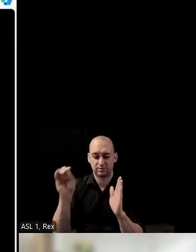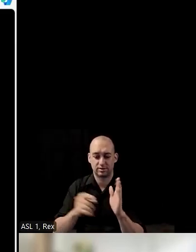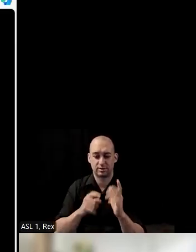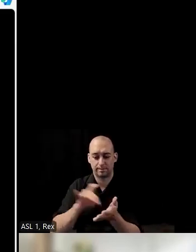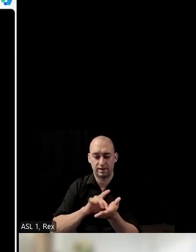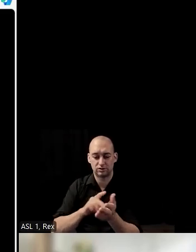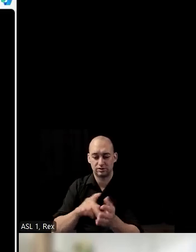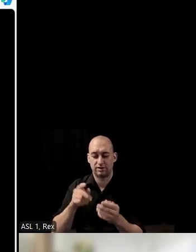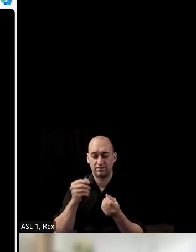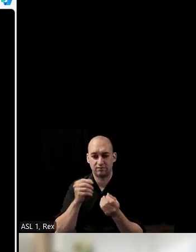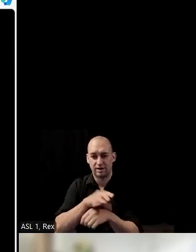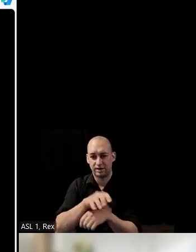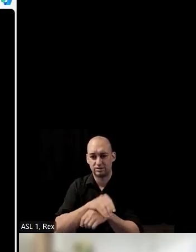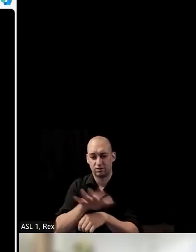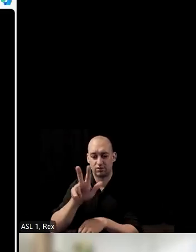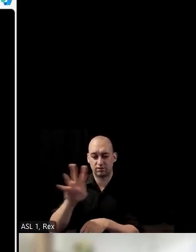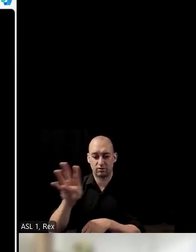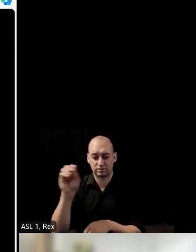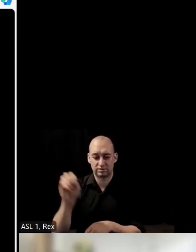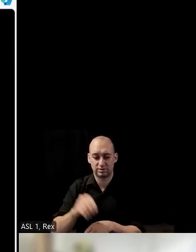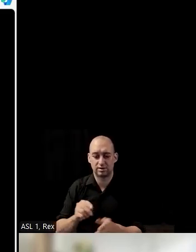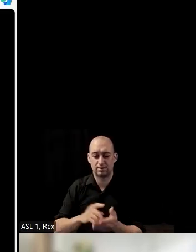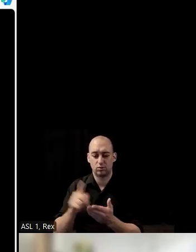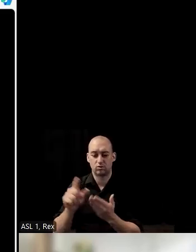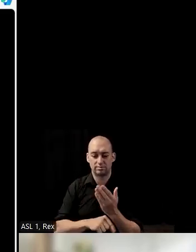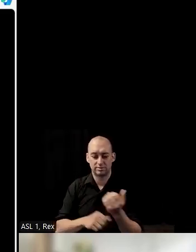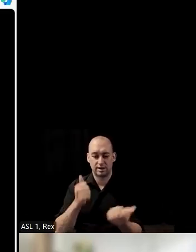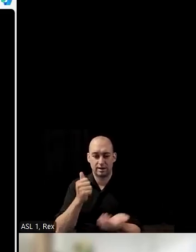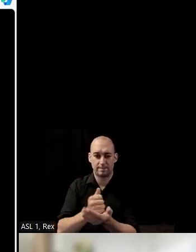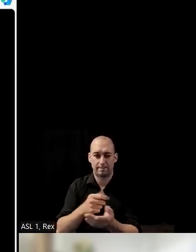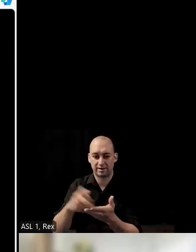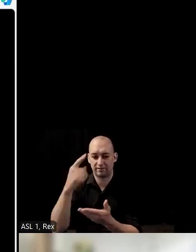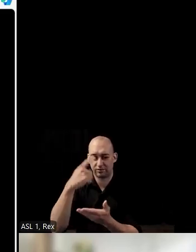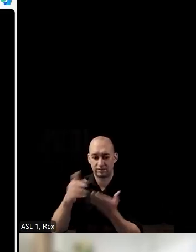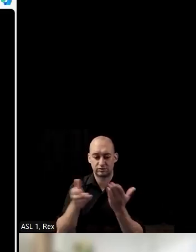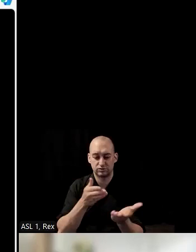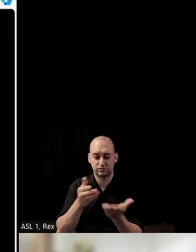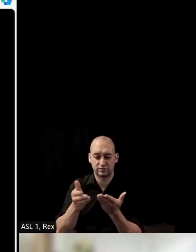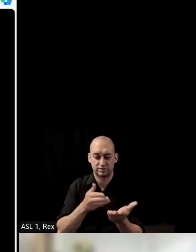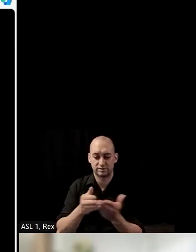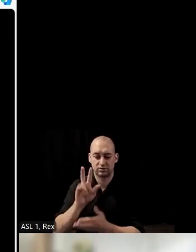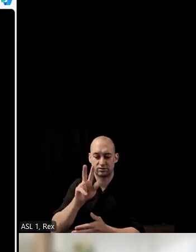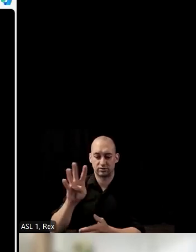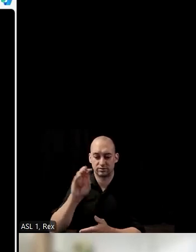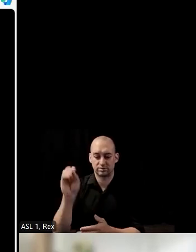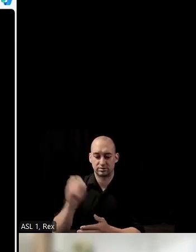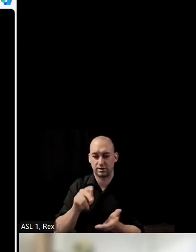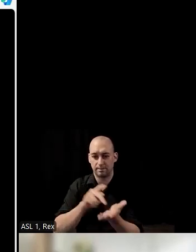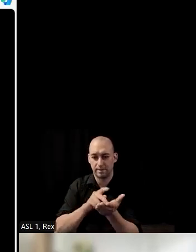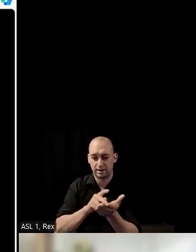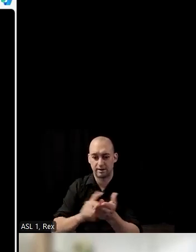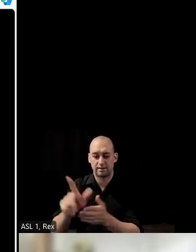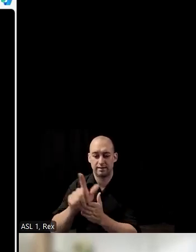advice, 34%, programs to help pay for support services information, 34%, med legal or financial